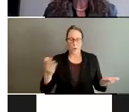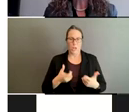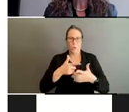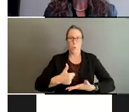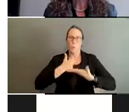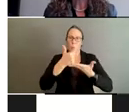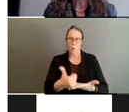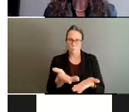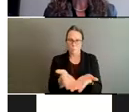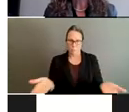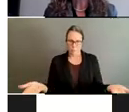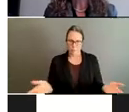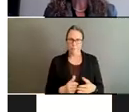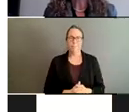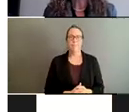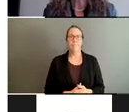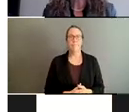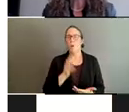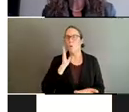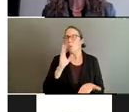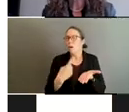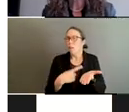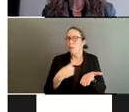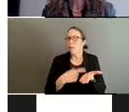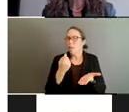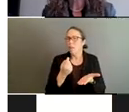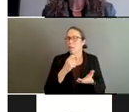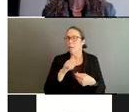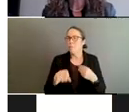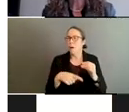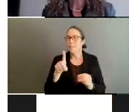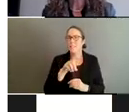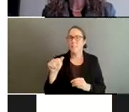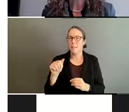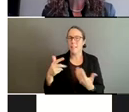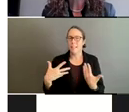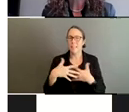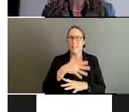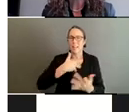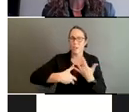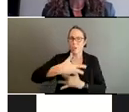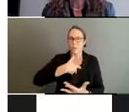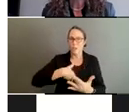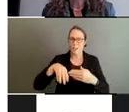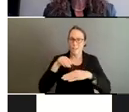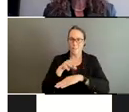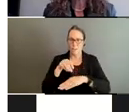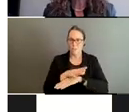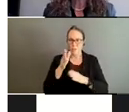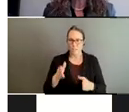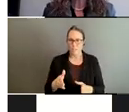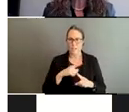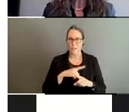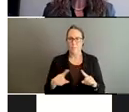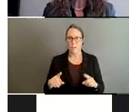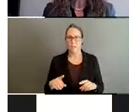And we'll talk a little bit specifically about the Disability Integration Advisor. But prior to disasters